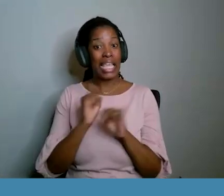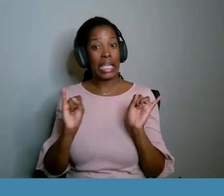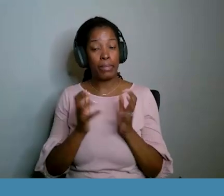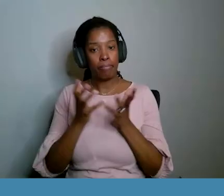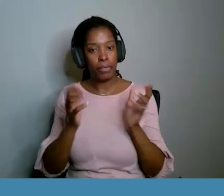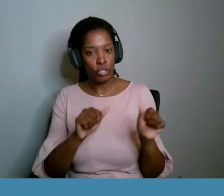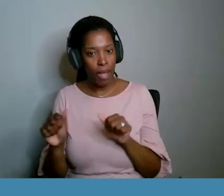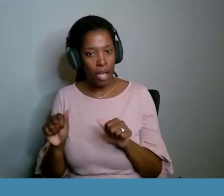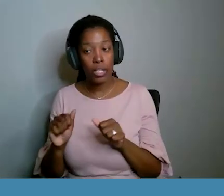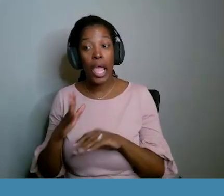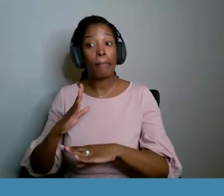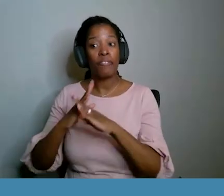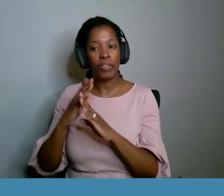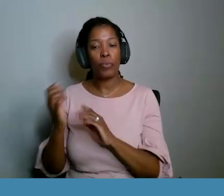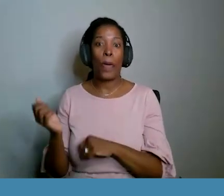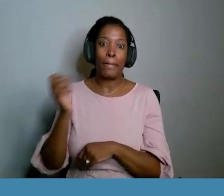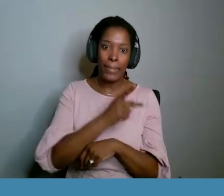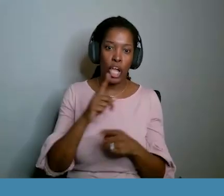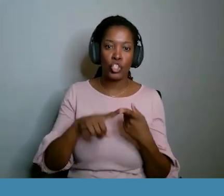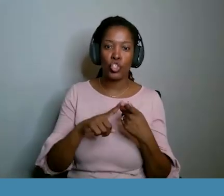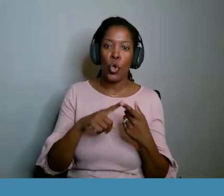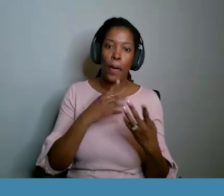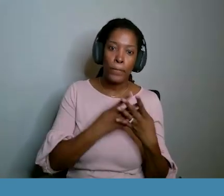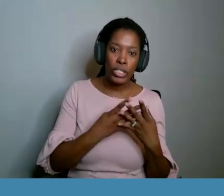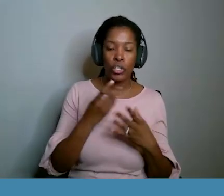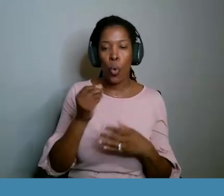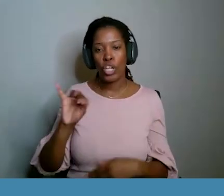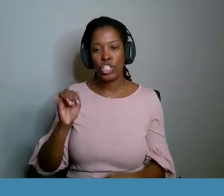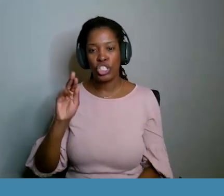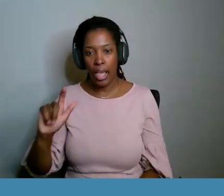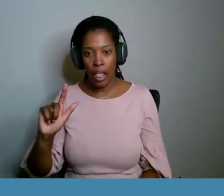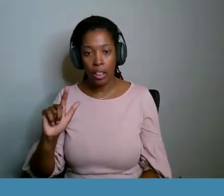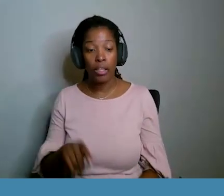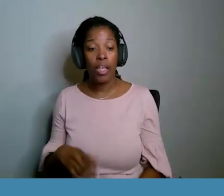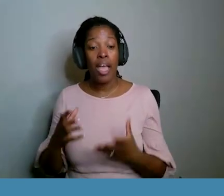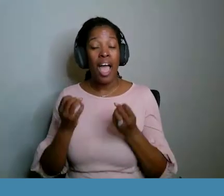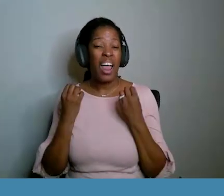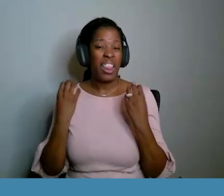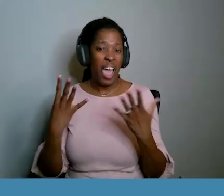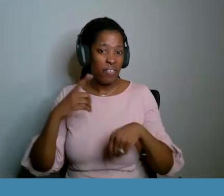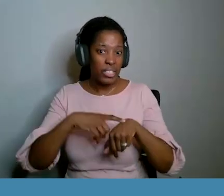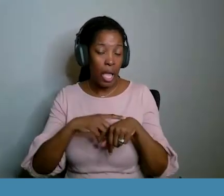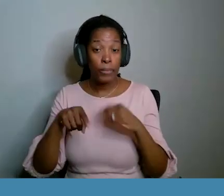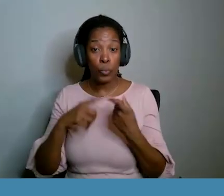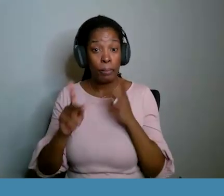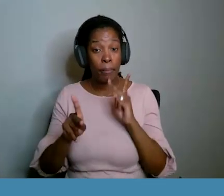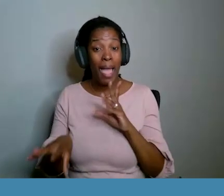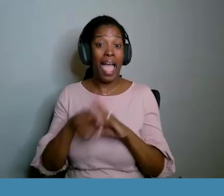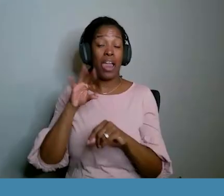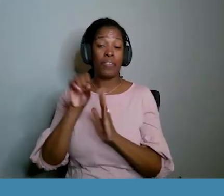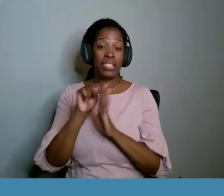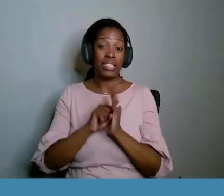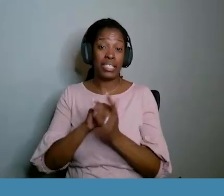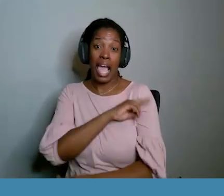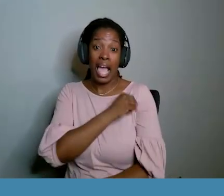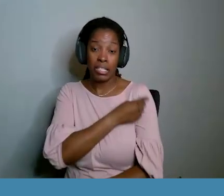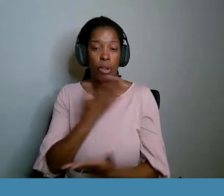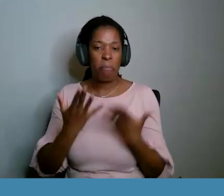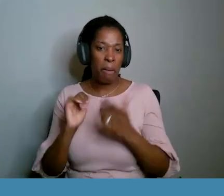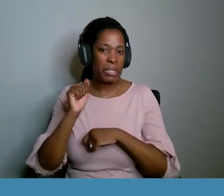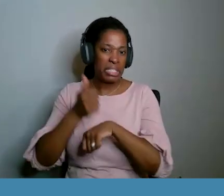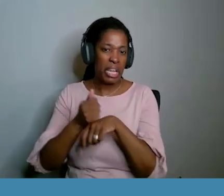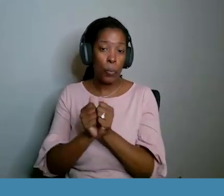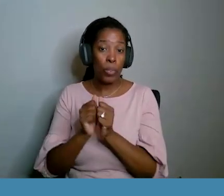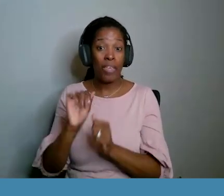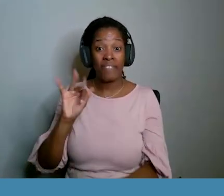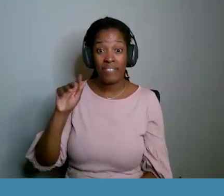from returning to prison or jail. So a lot of times when folks get out of the state hospitals, they might be set up with a FACT team to make sure that